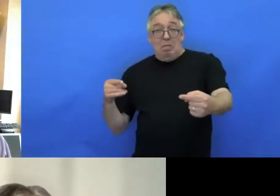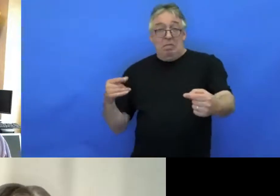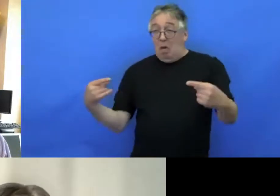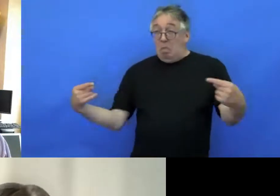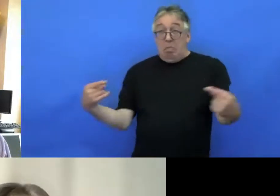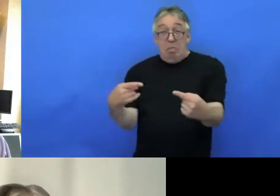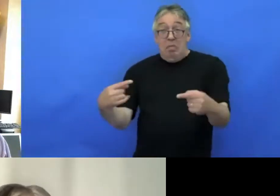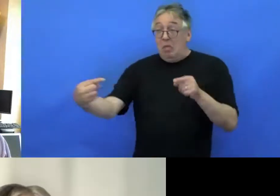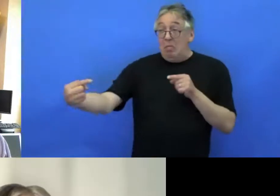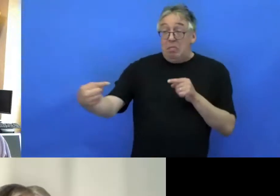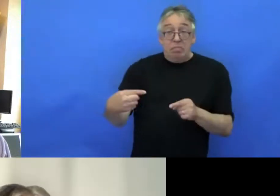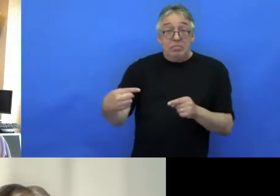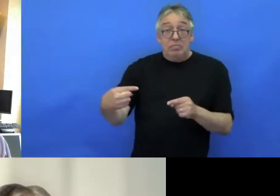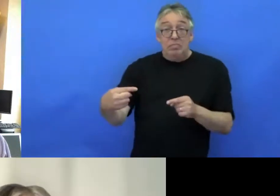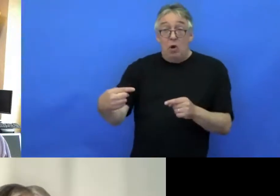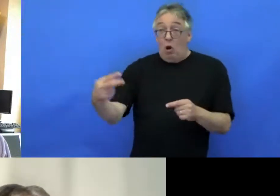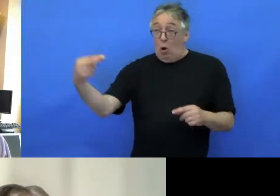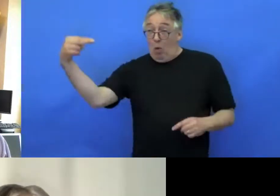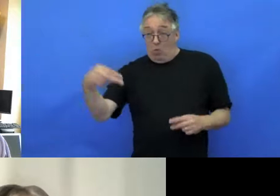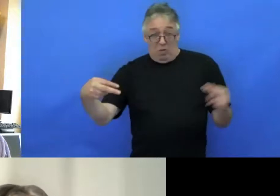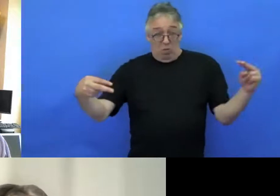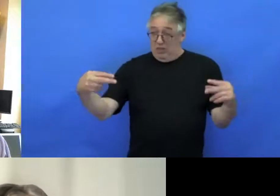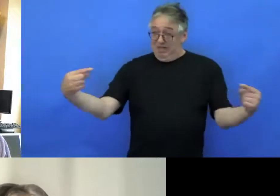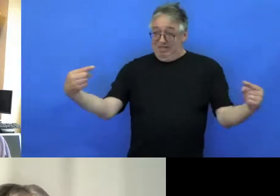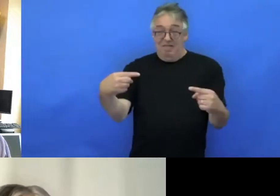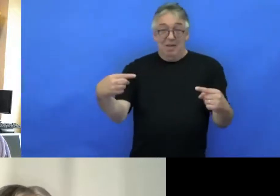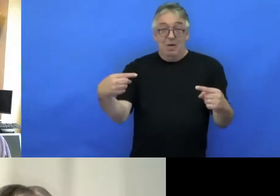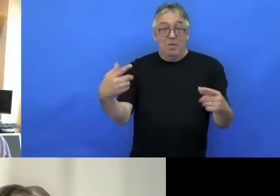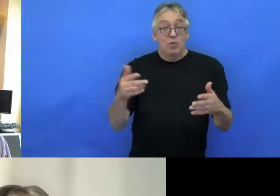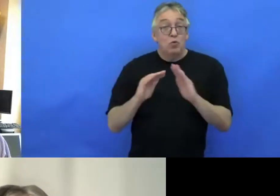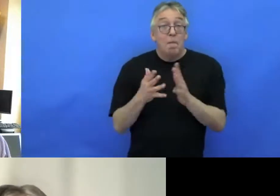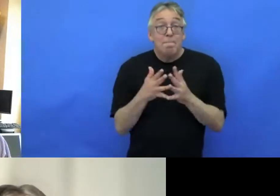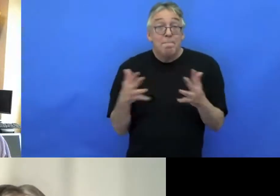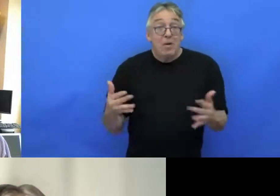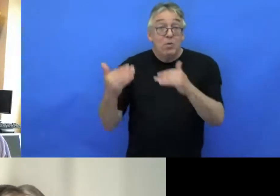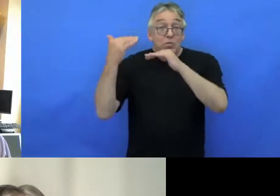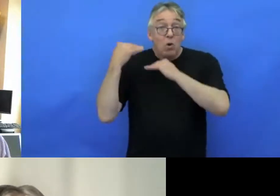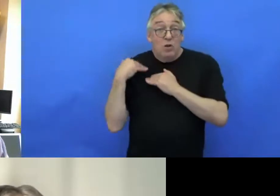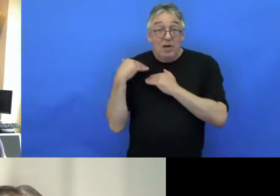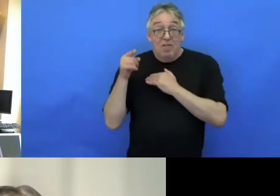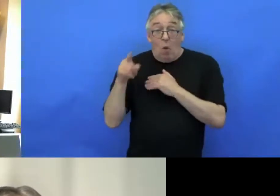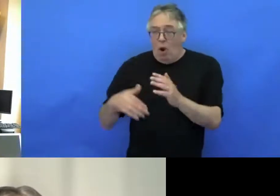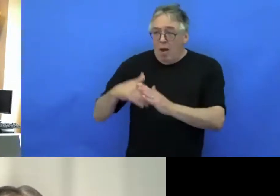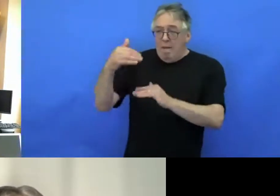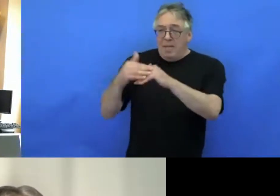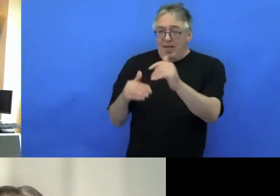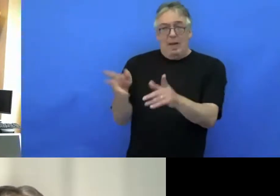conflicted positions to create a situation where peace can exist.